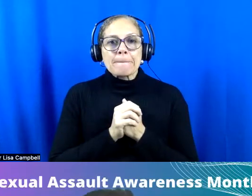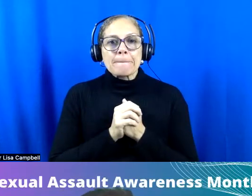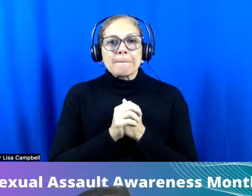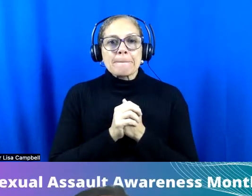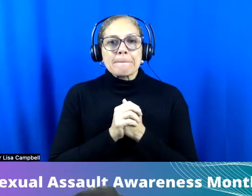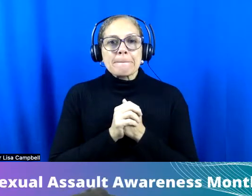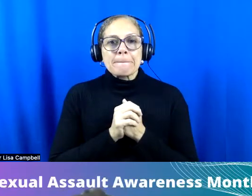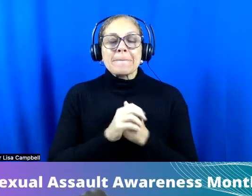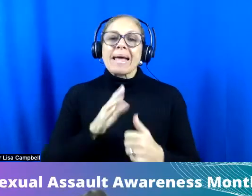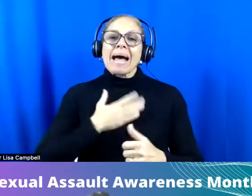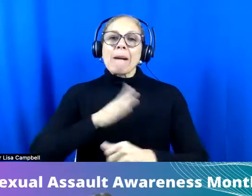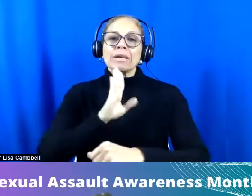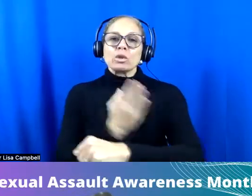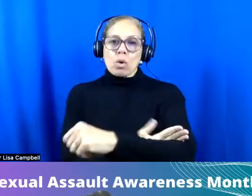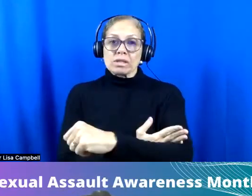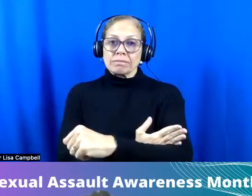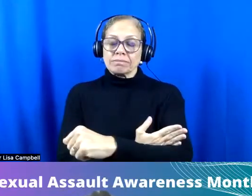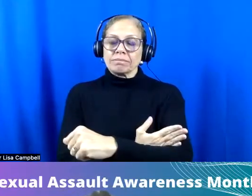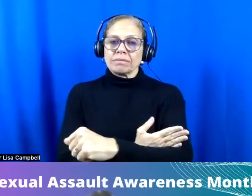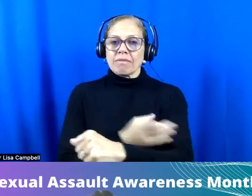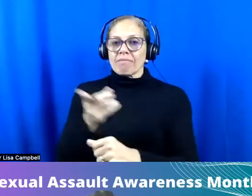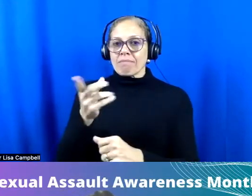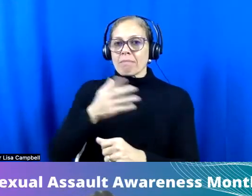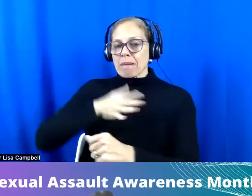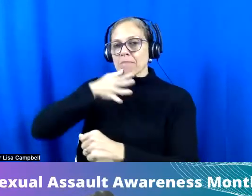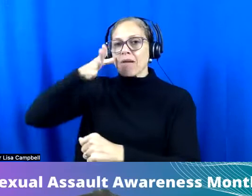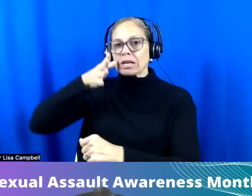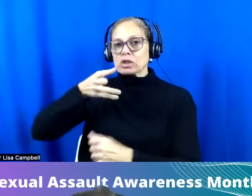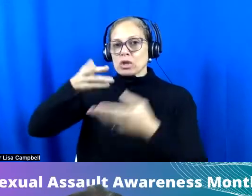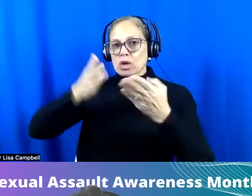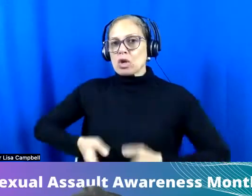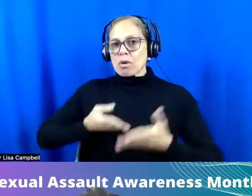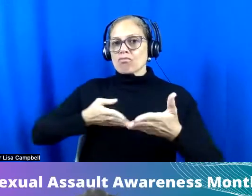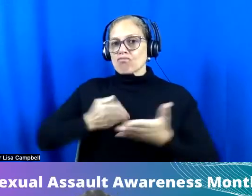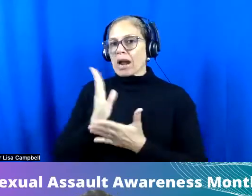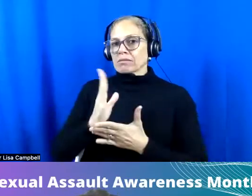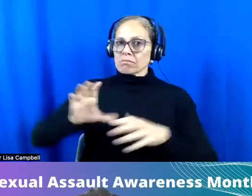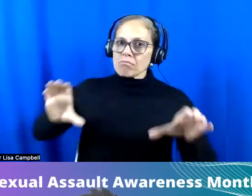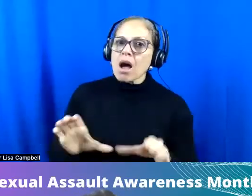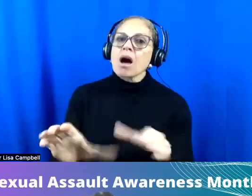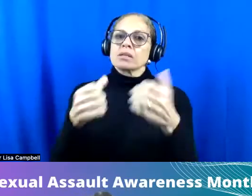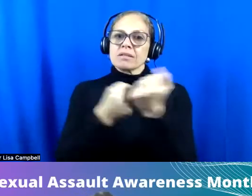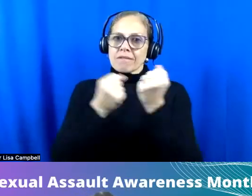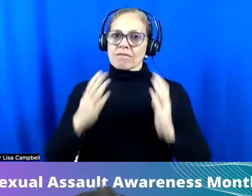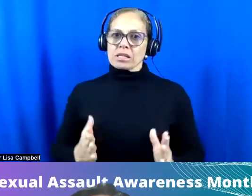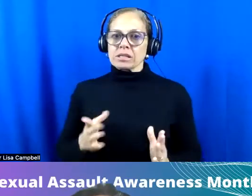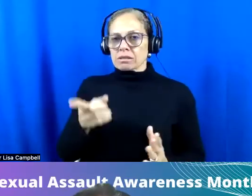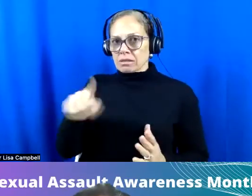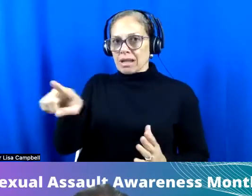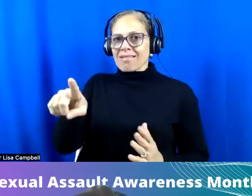of human rights activists who have really just been engaged in struggle since